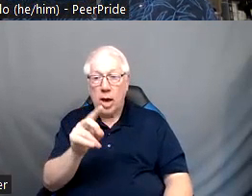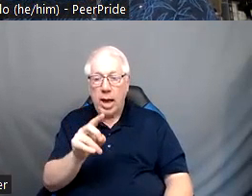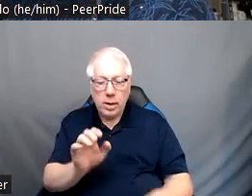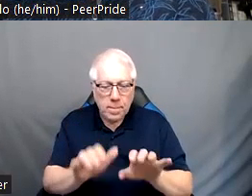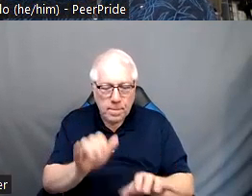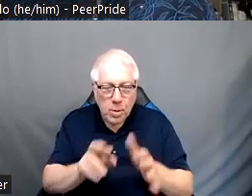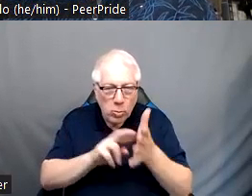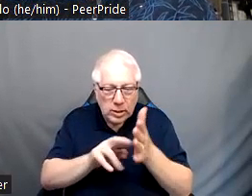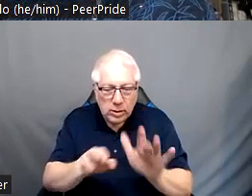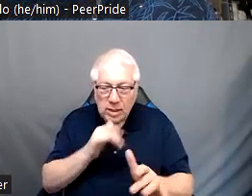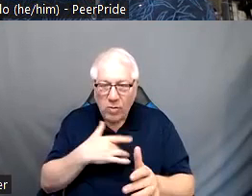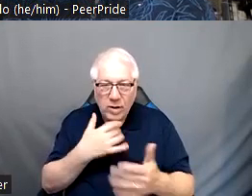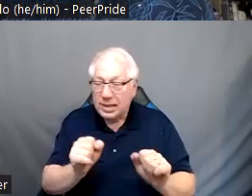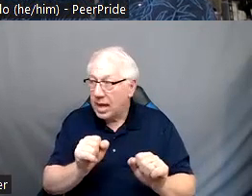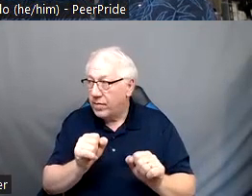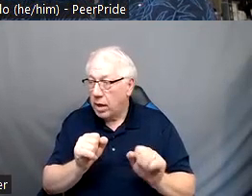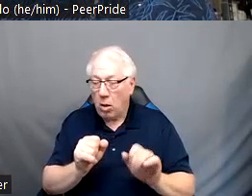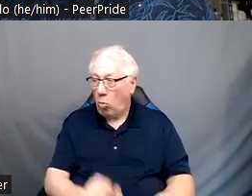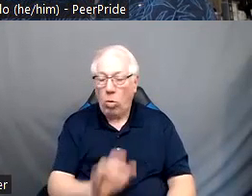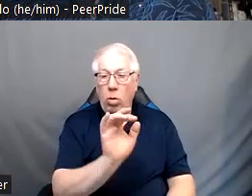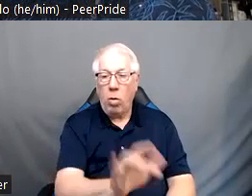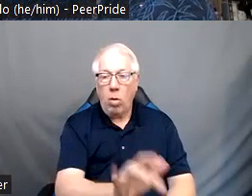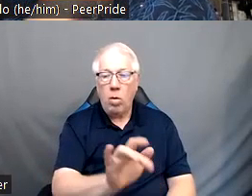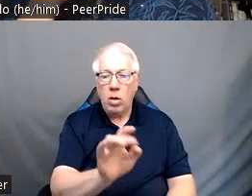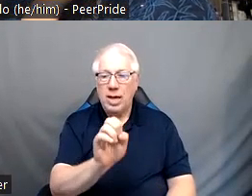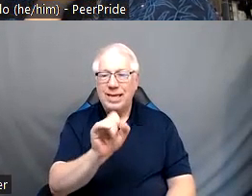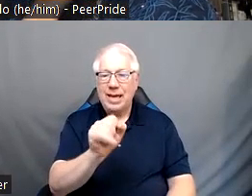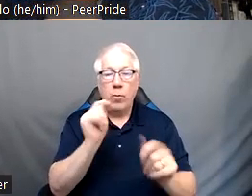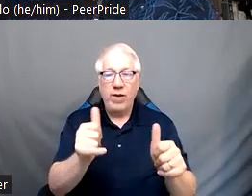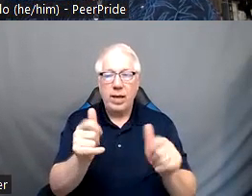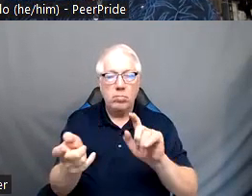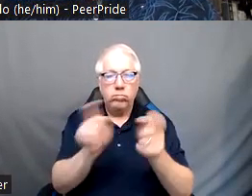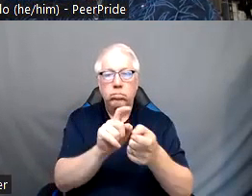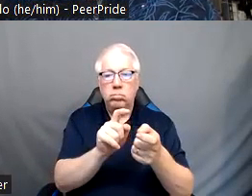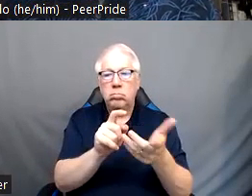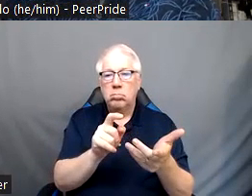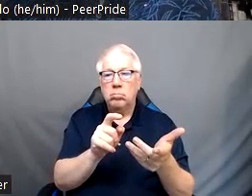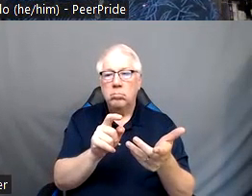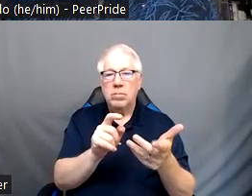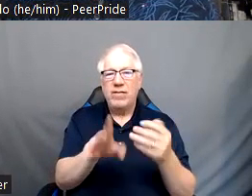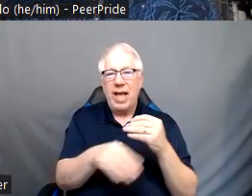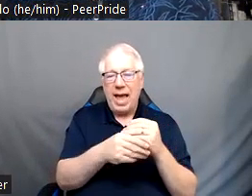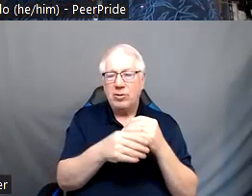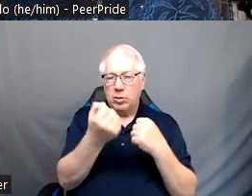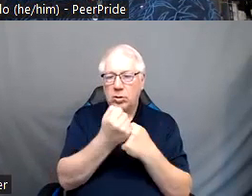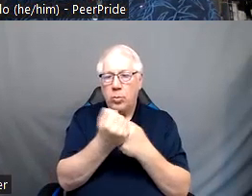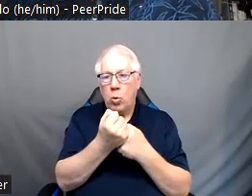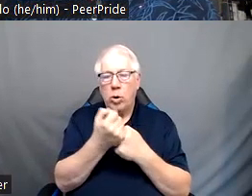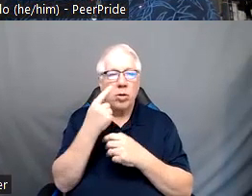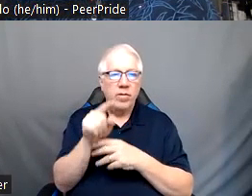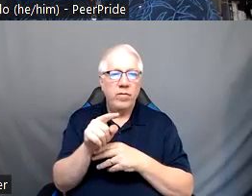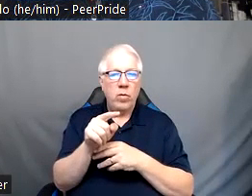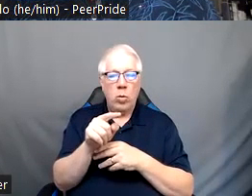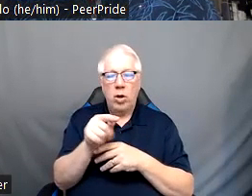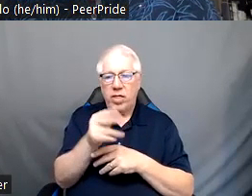they don't feel safe, that they can utilize some things that might have extra supports for